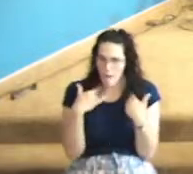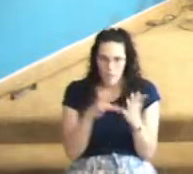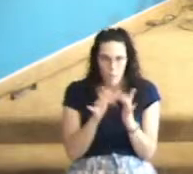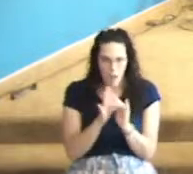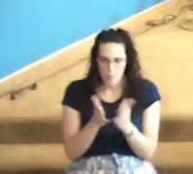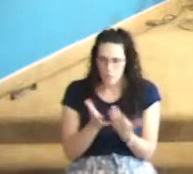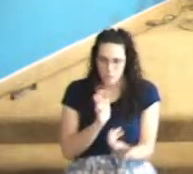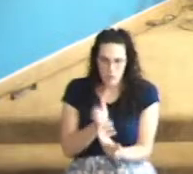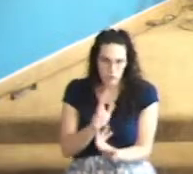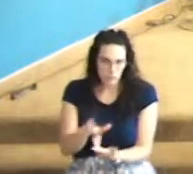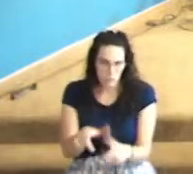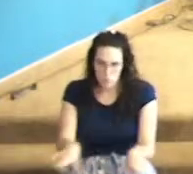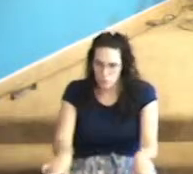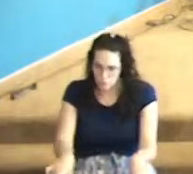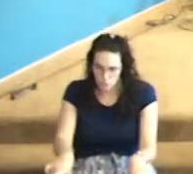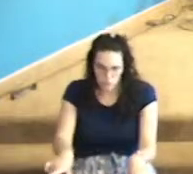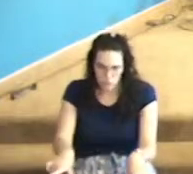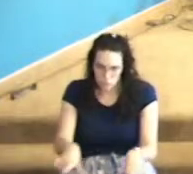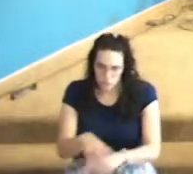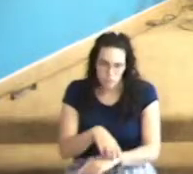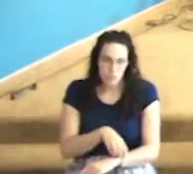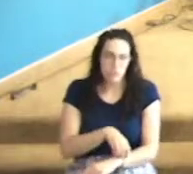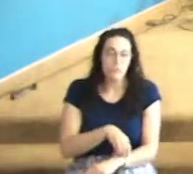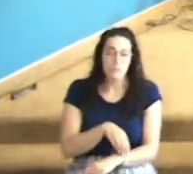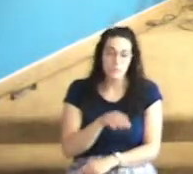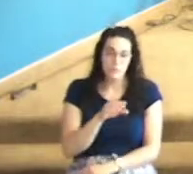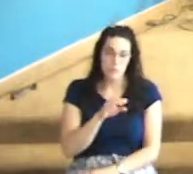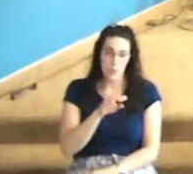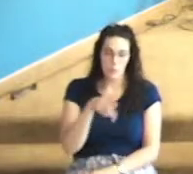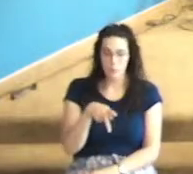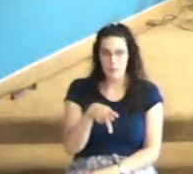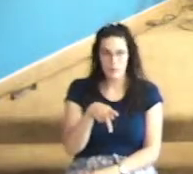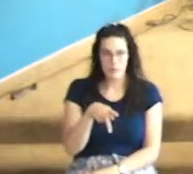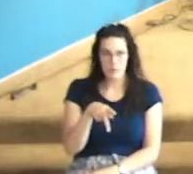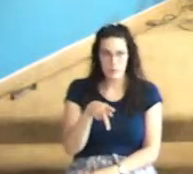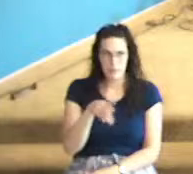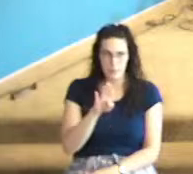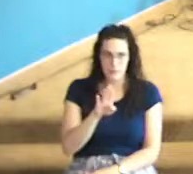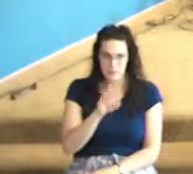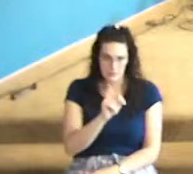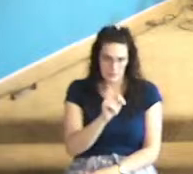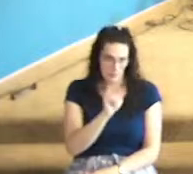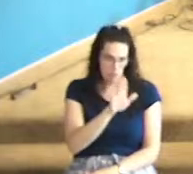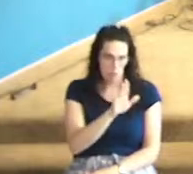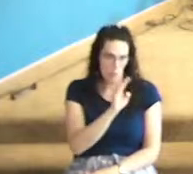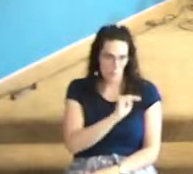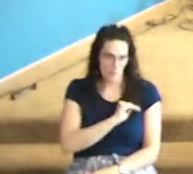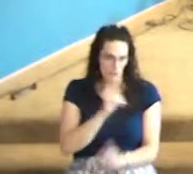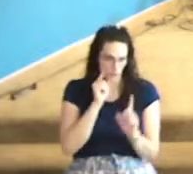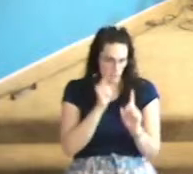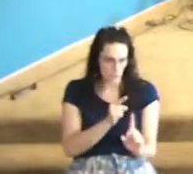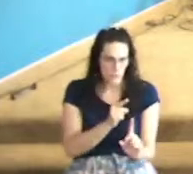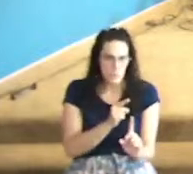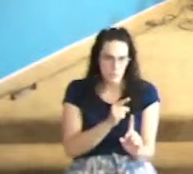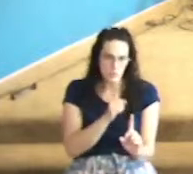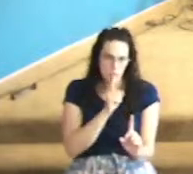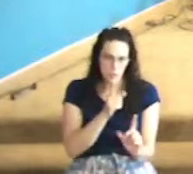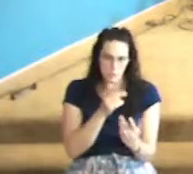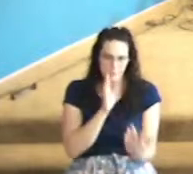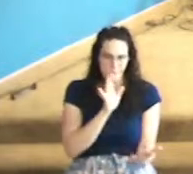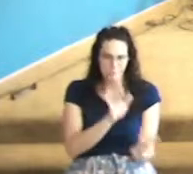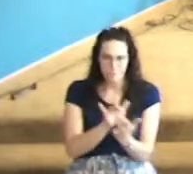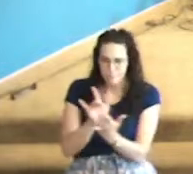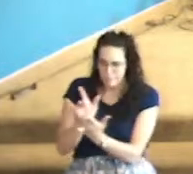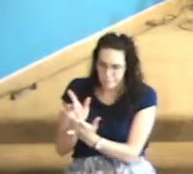translated into their language. The mission of PBT is to bring the gospel to all people. And in particular,